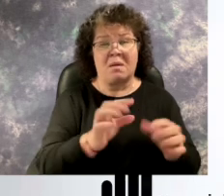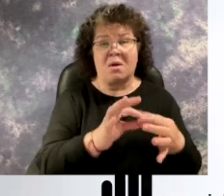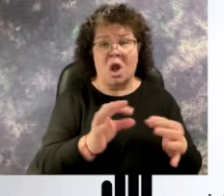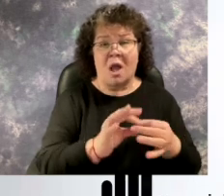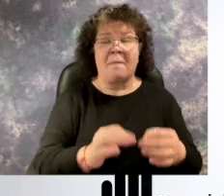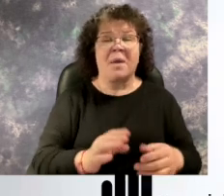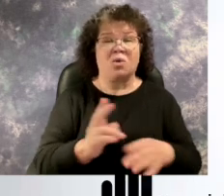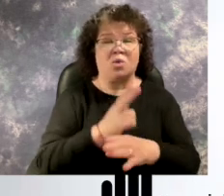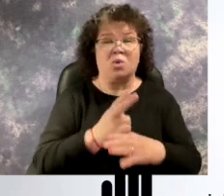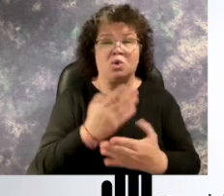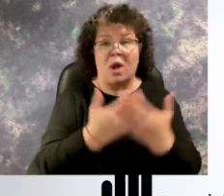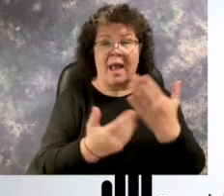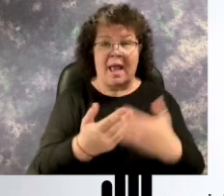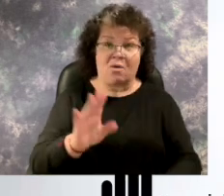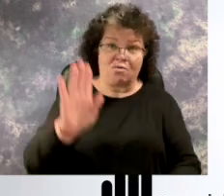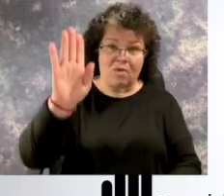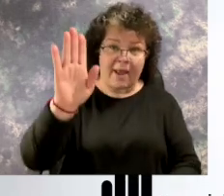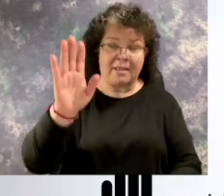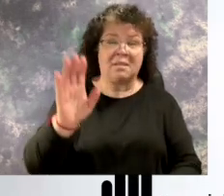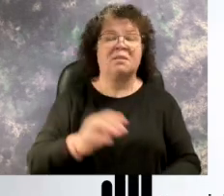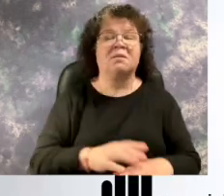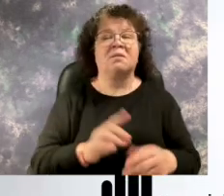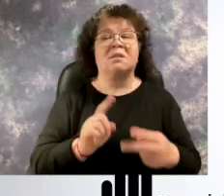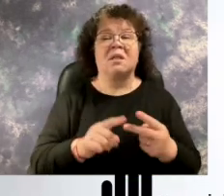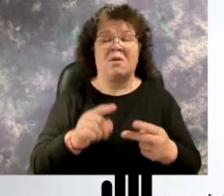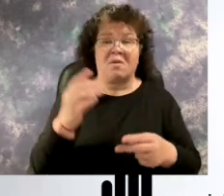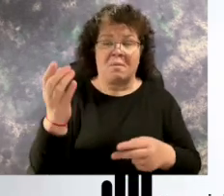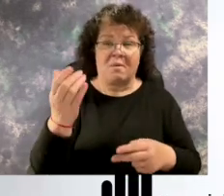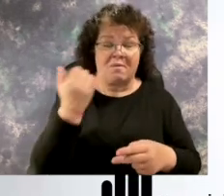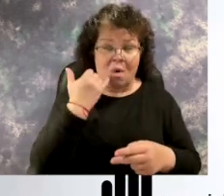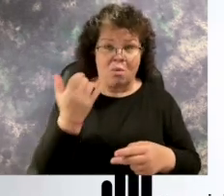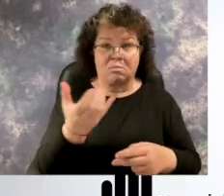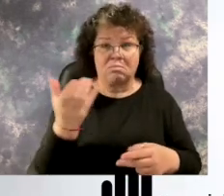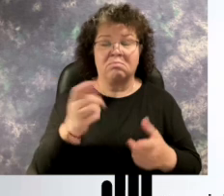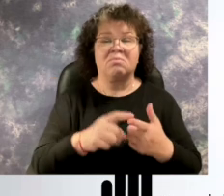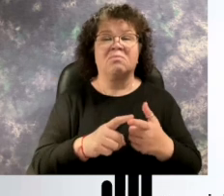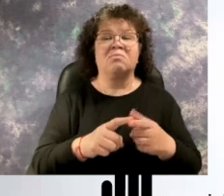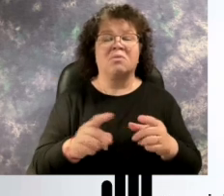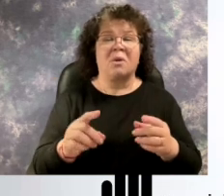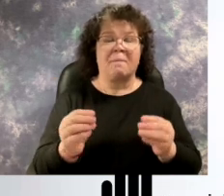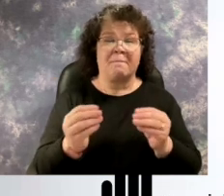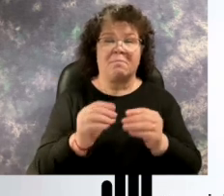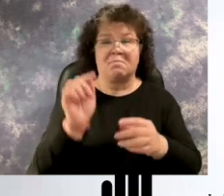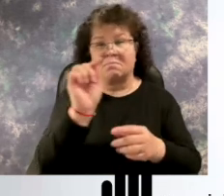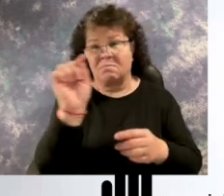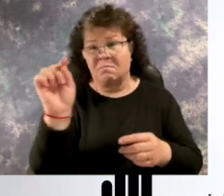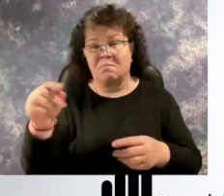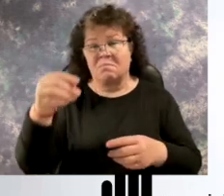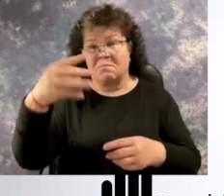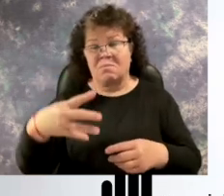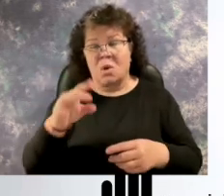under the Participants tab on Zoom desktop. If you're using Zoom mobile, tap Raise Hand in the More tab, and by phone,